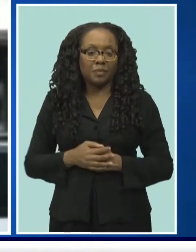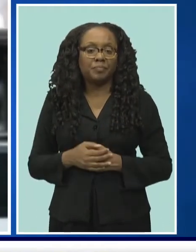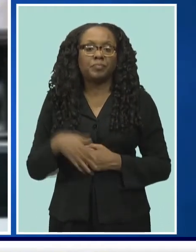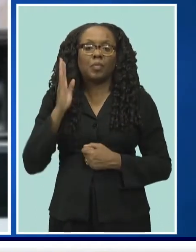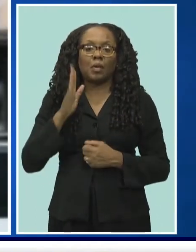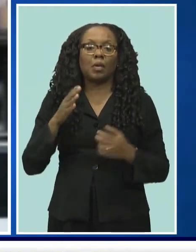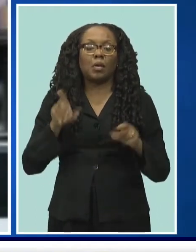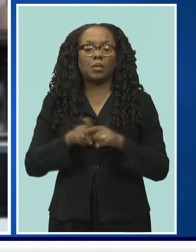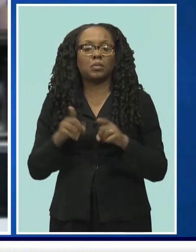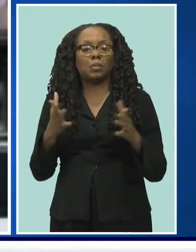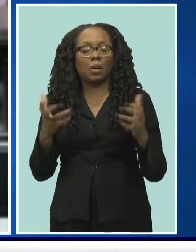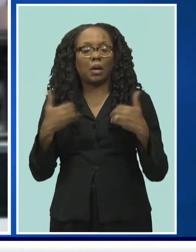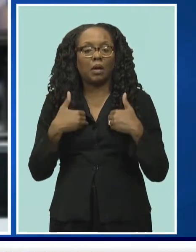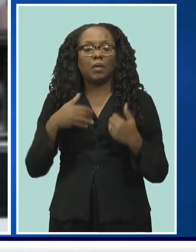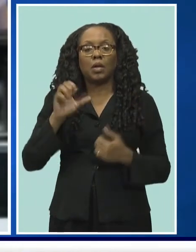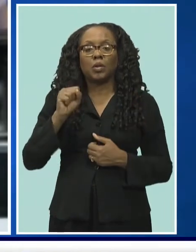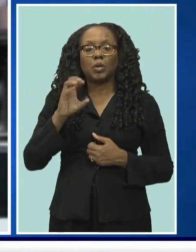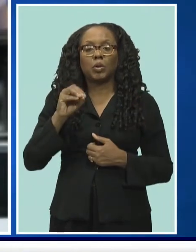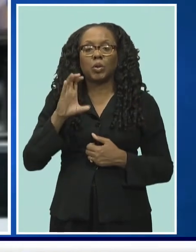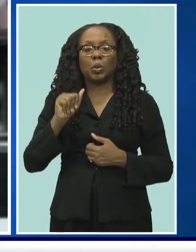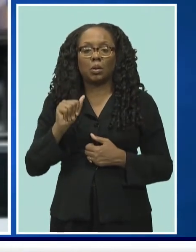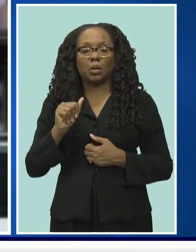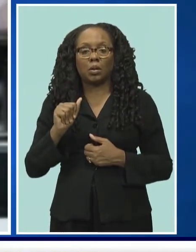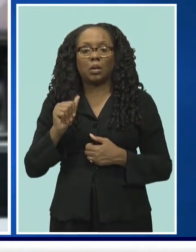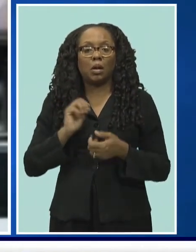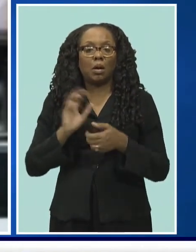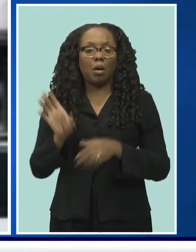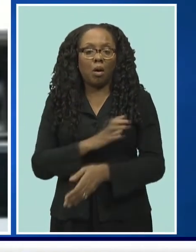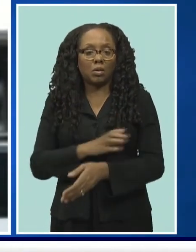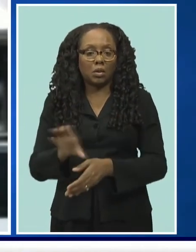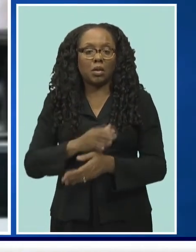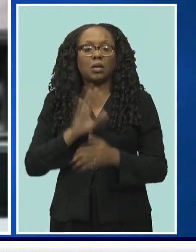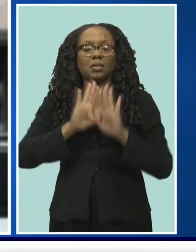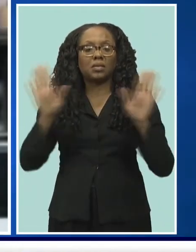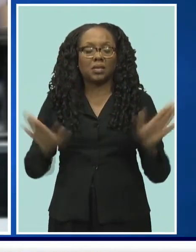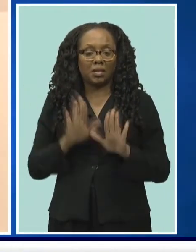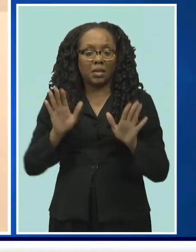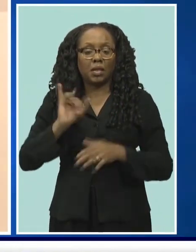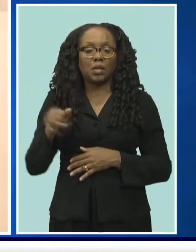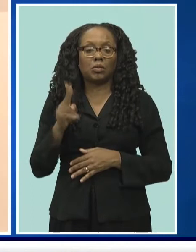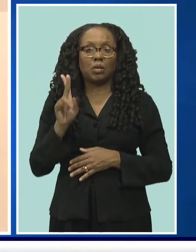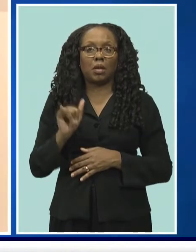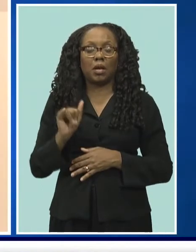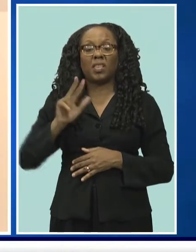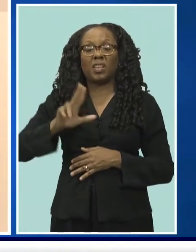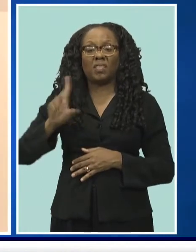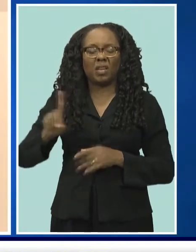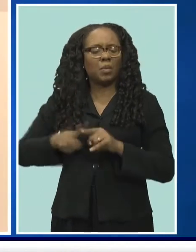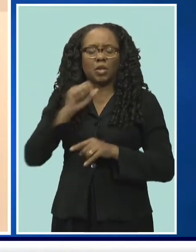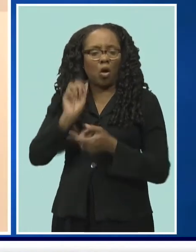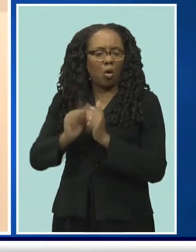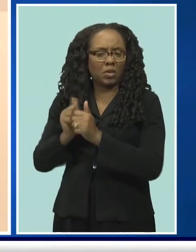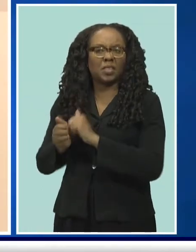for a Soca Monarch concert on Sunday, July 31st, instead of a competition. We will be having a Picardy